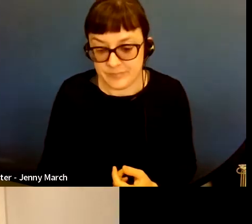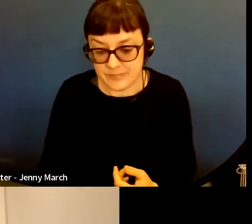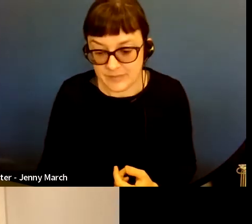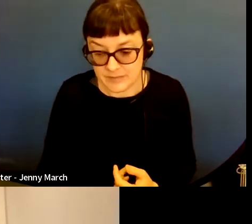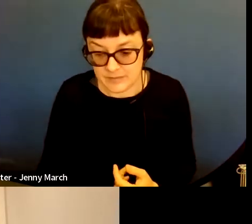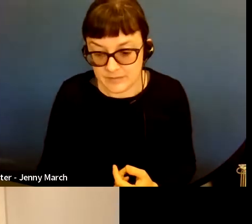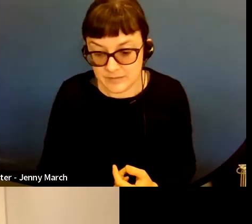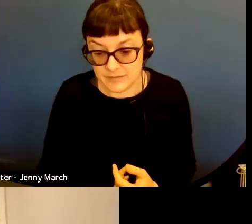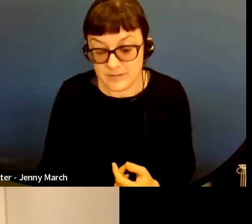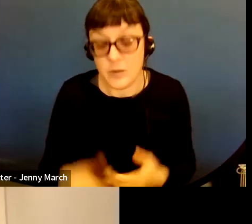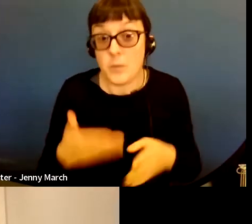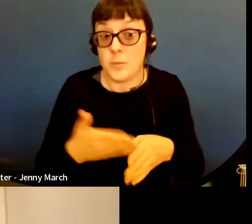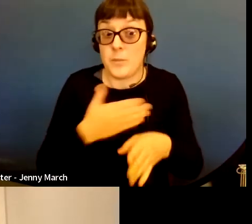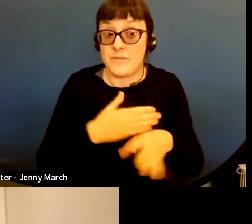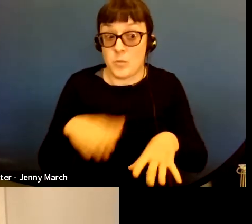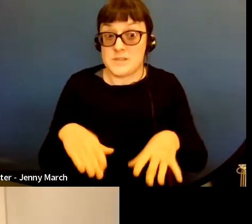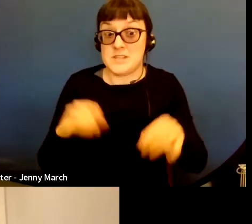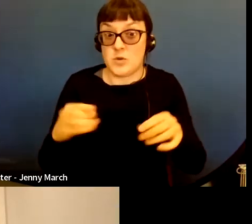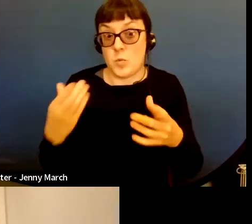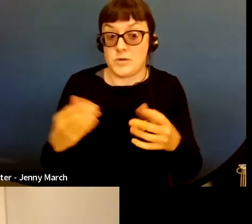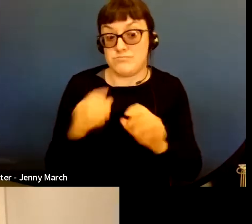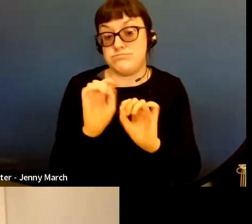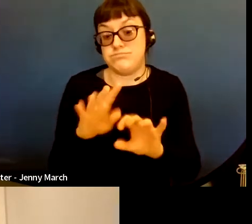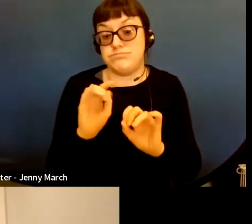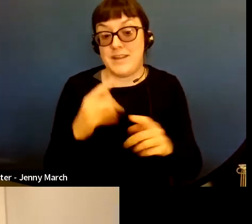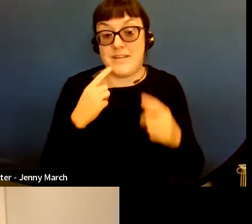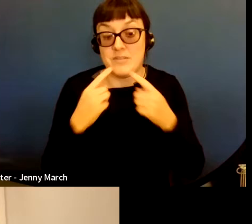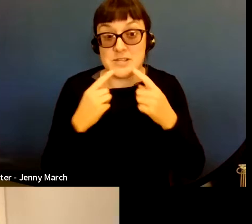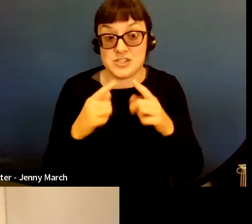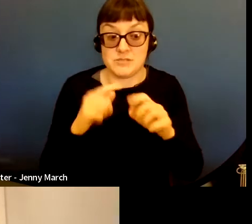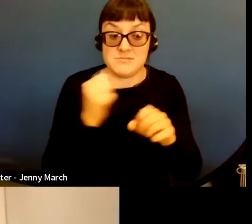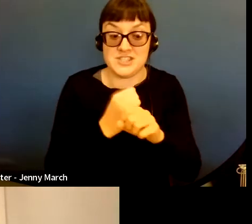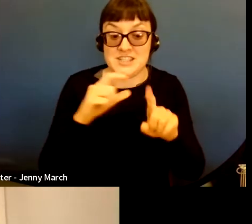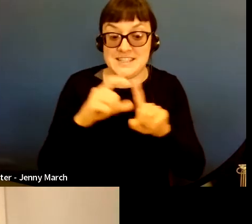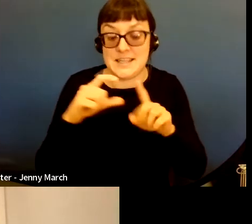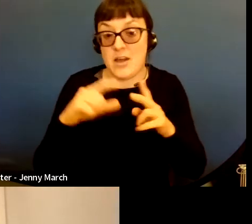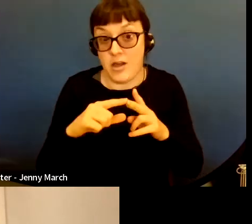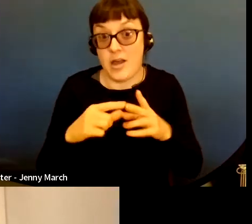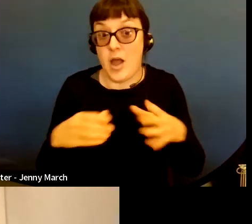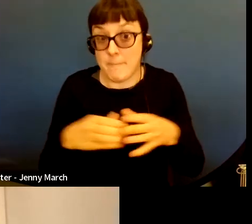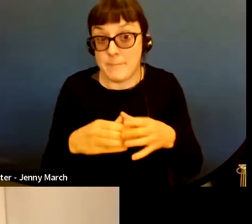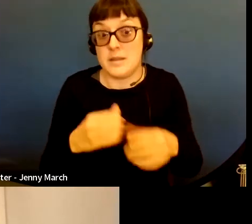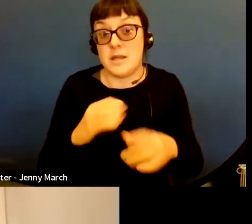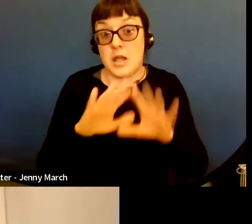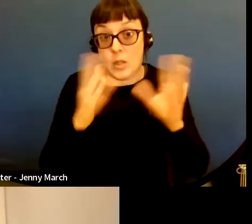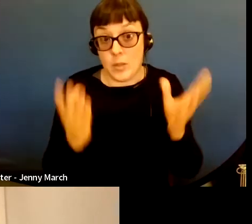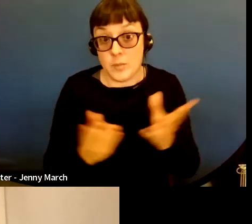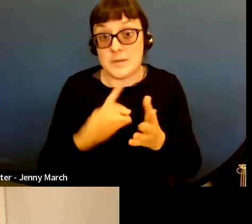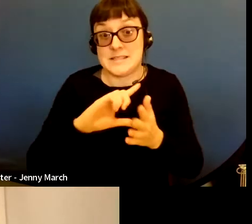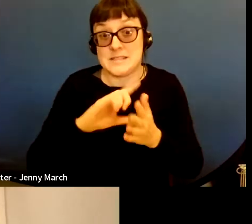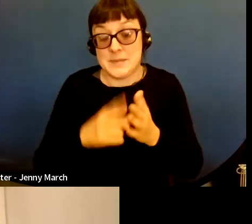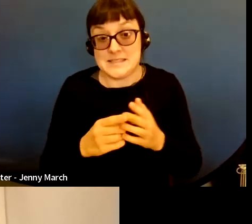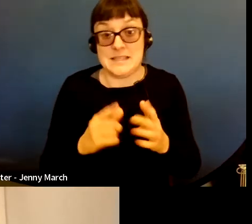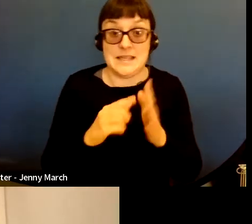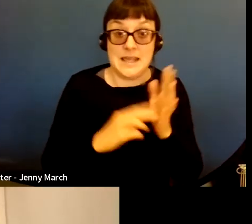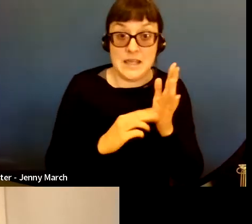So before we kick off, I just wanted to give a little bit of information about GDI Hub, the Global Disability Innovation Hub. We are a research and practice